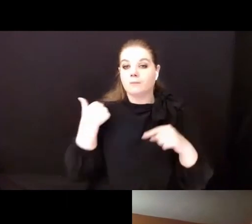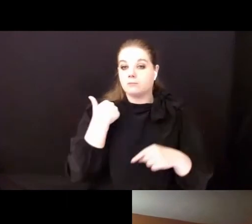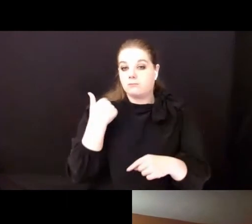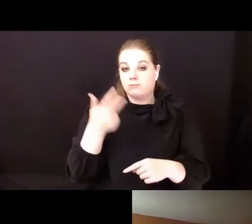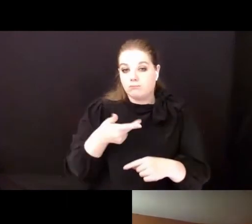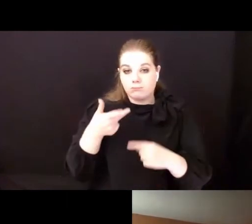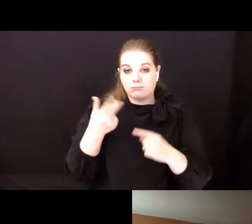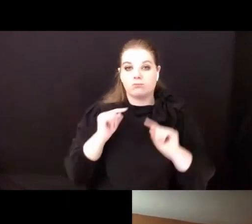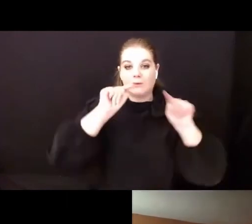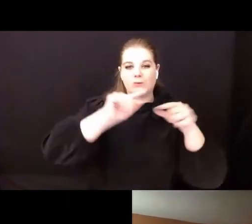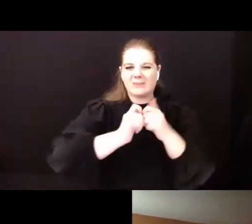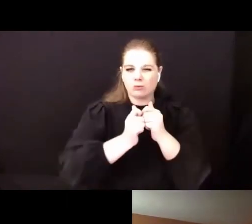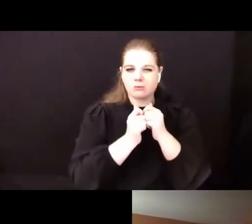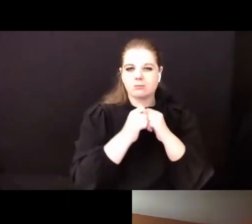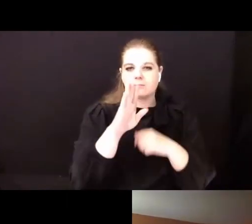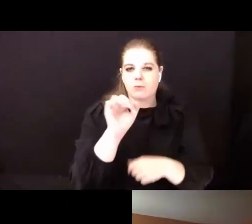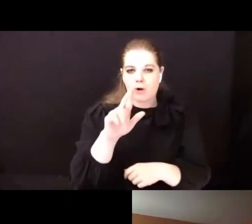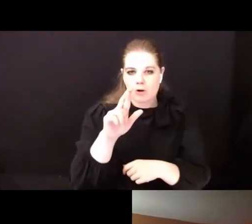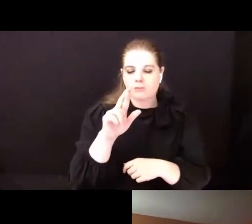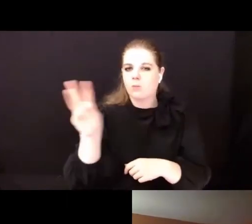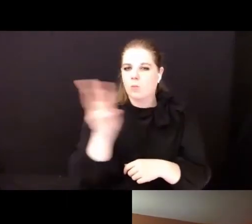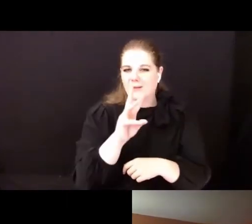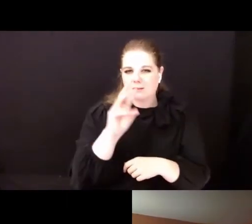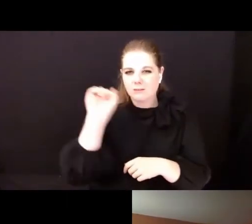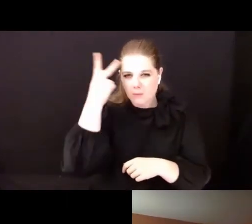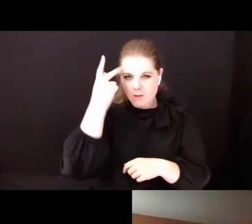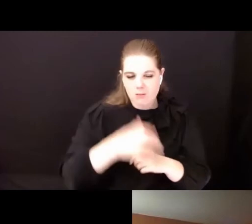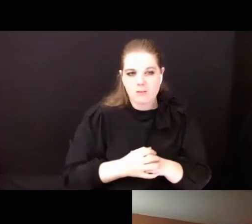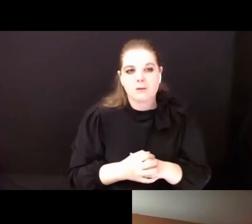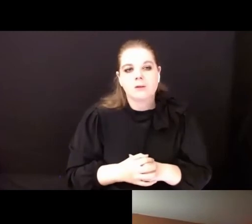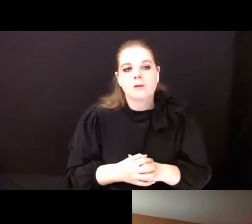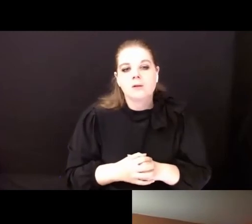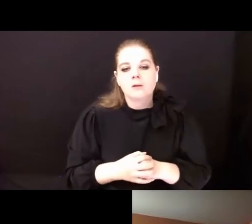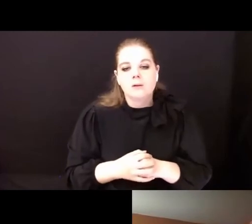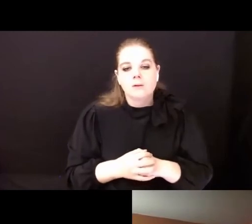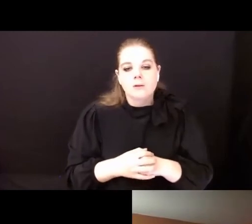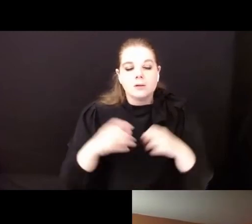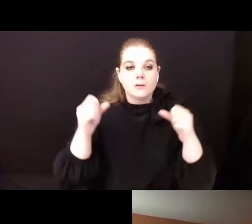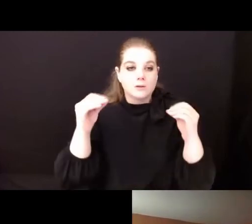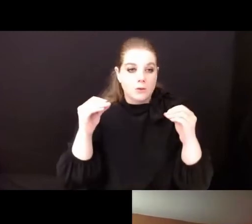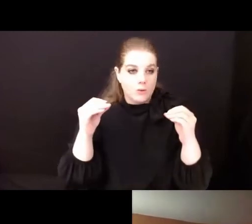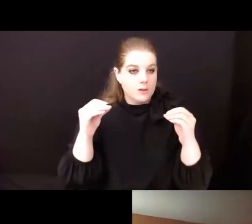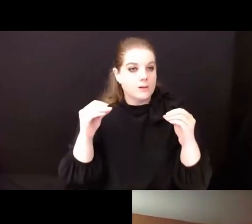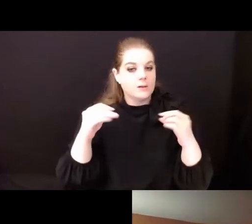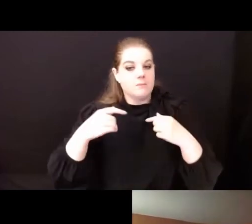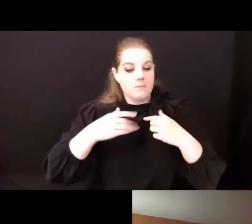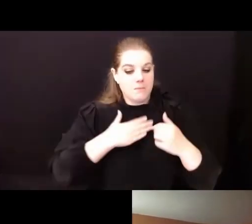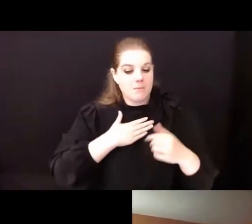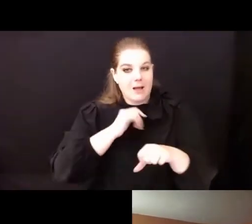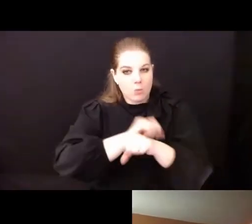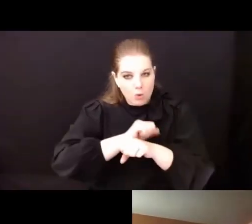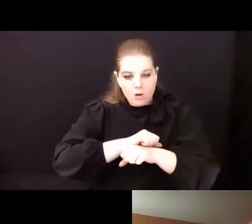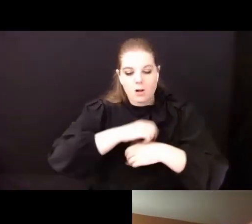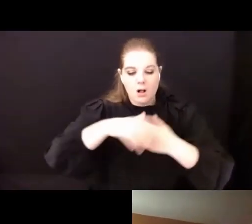bar in West St. Paul. And so I finished up my work